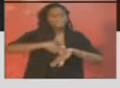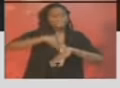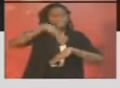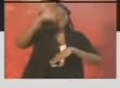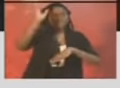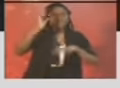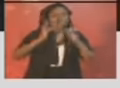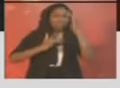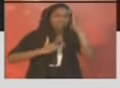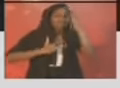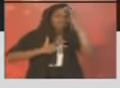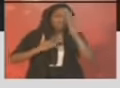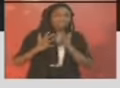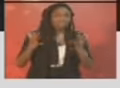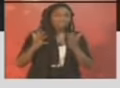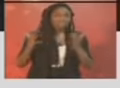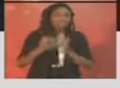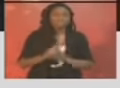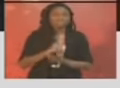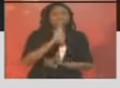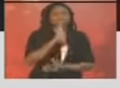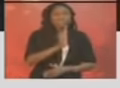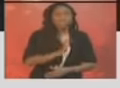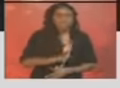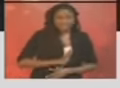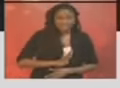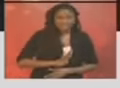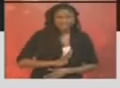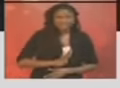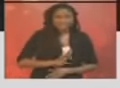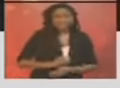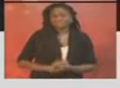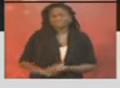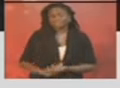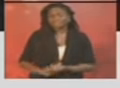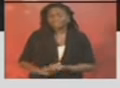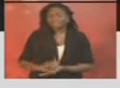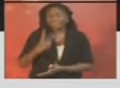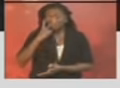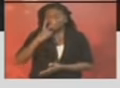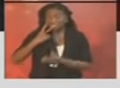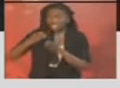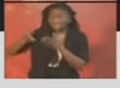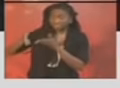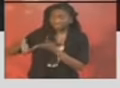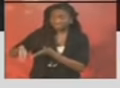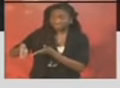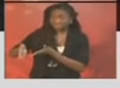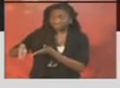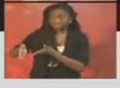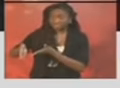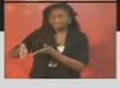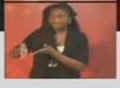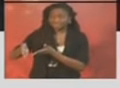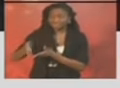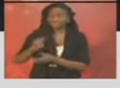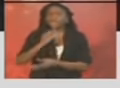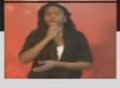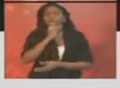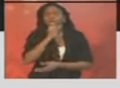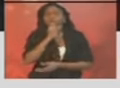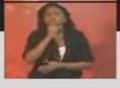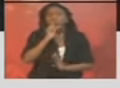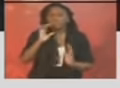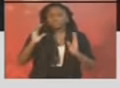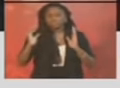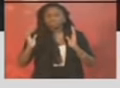53.6% are female. And when you look at the charts, we're looking at the age distribution on the left-hand side. We see the majority of